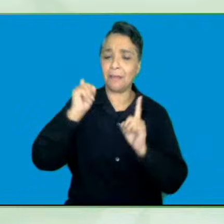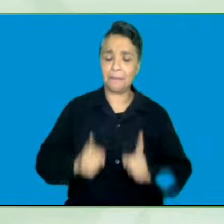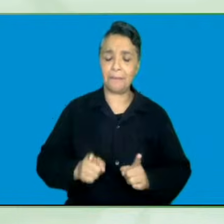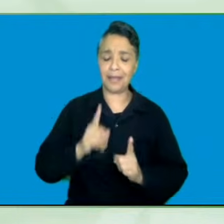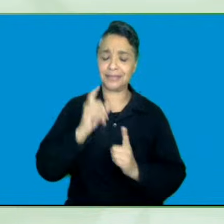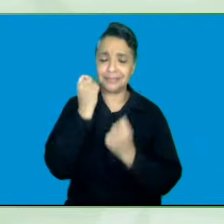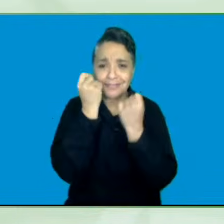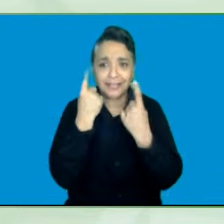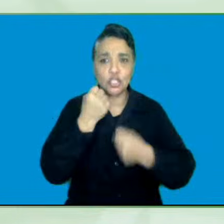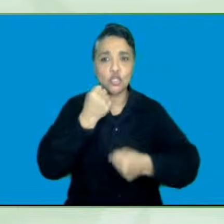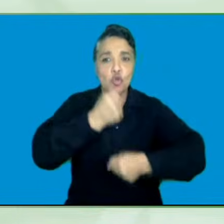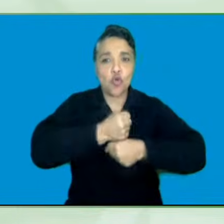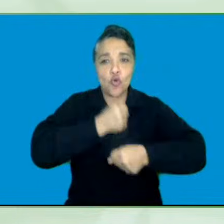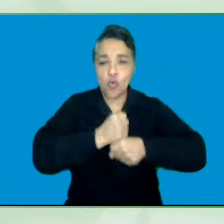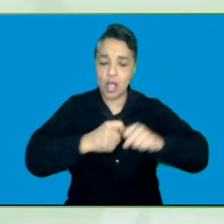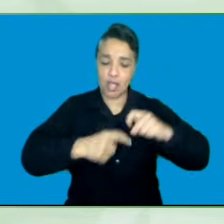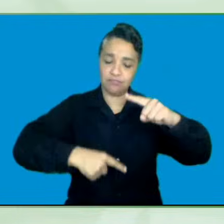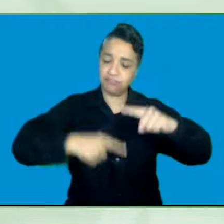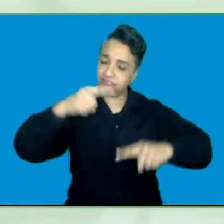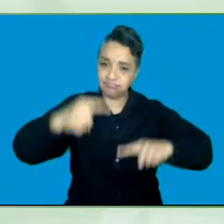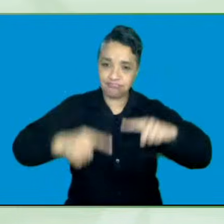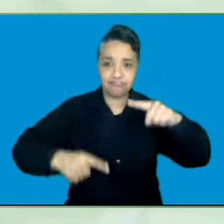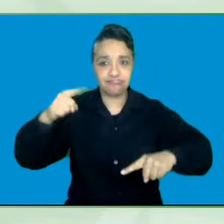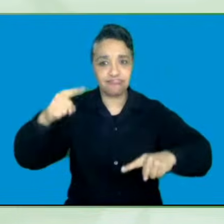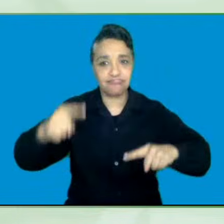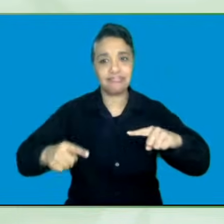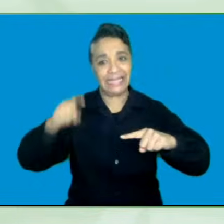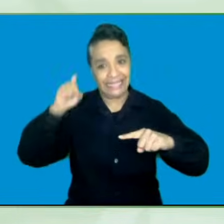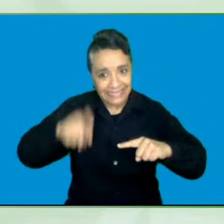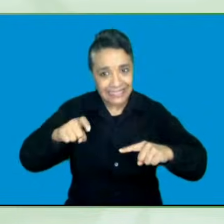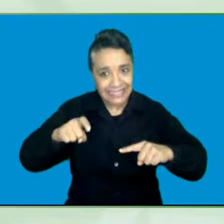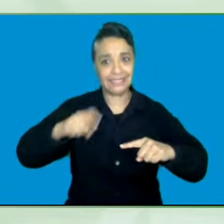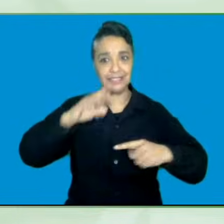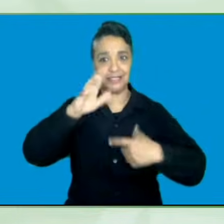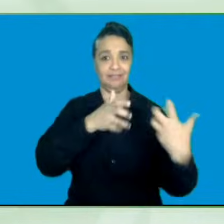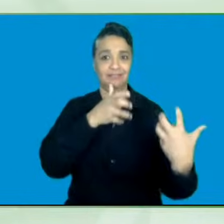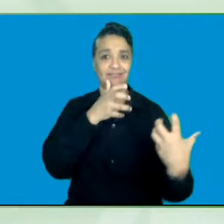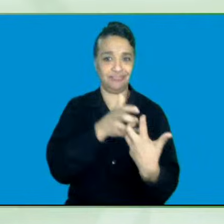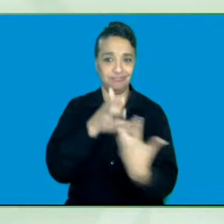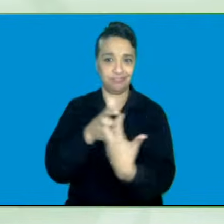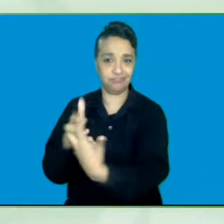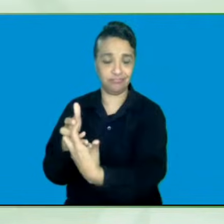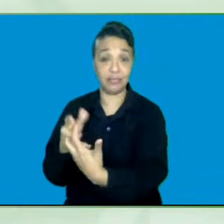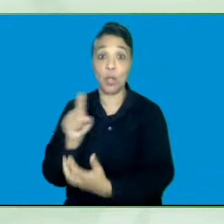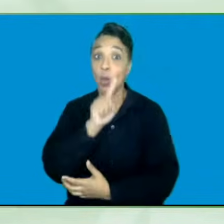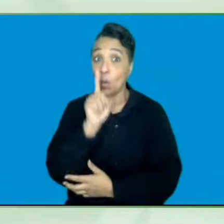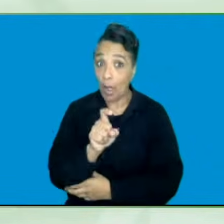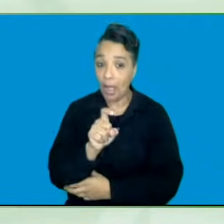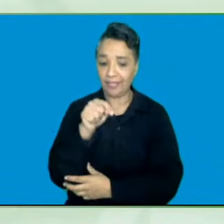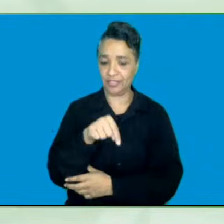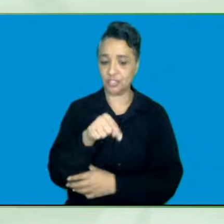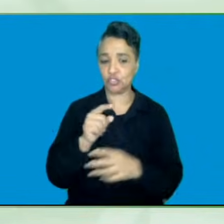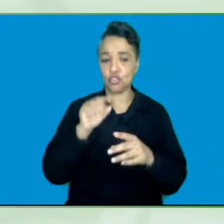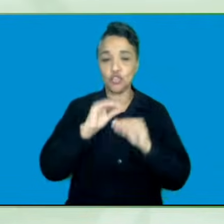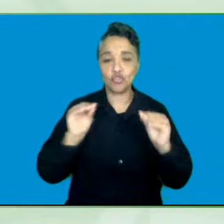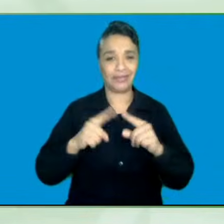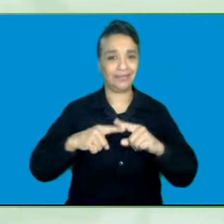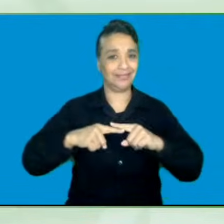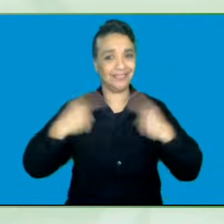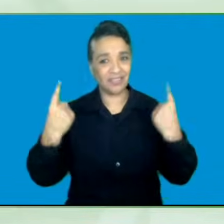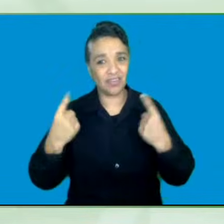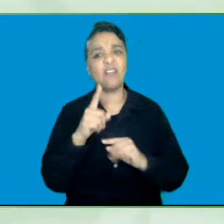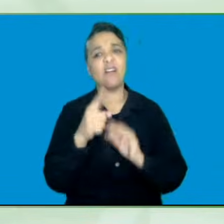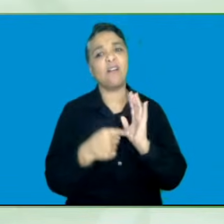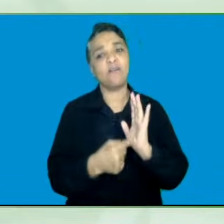work environments that vocational education and training is often training people for. So I mentioned before, this could